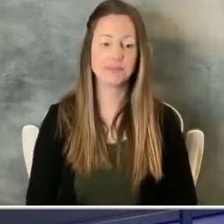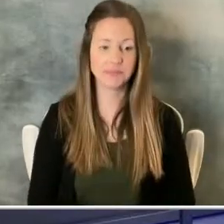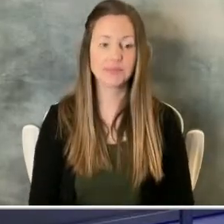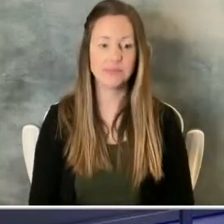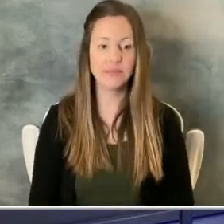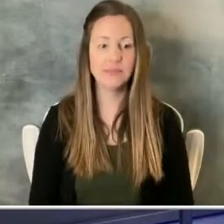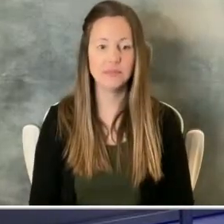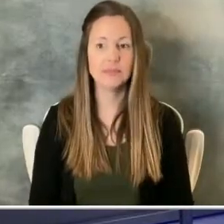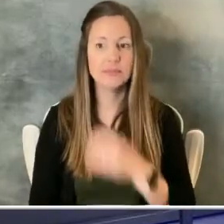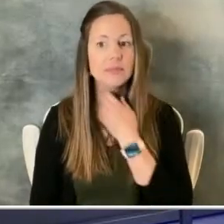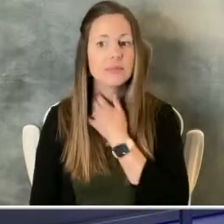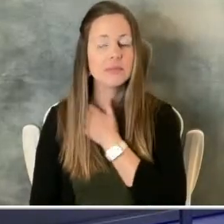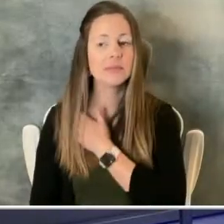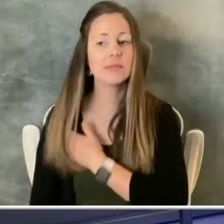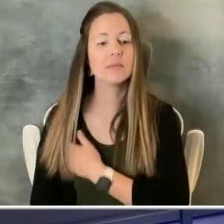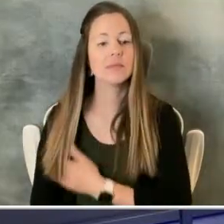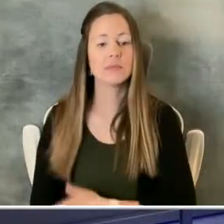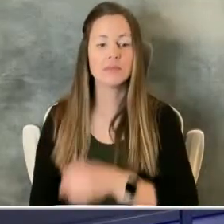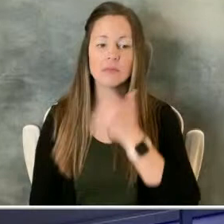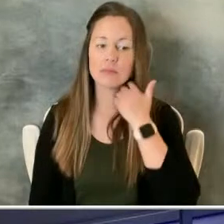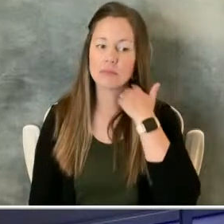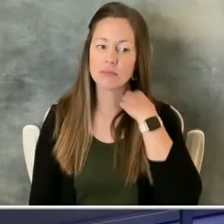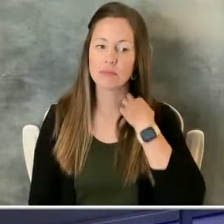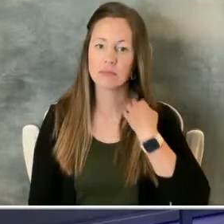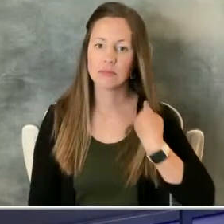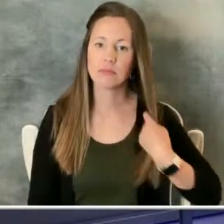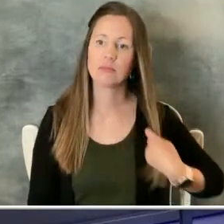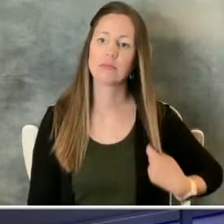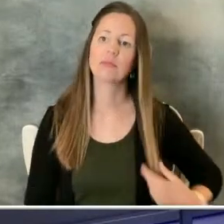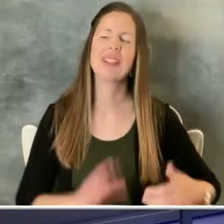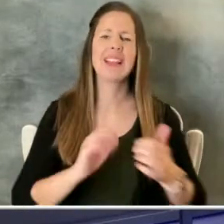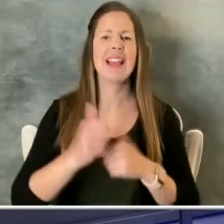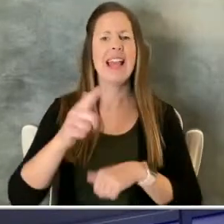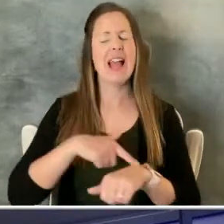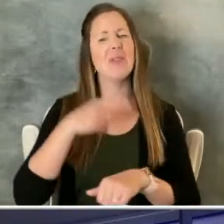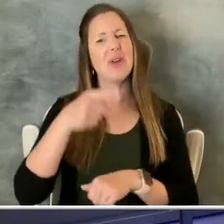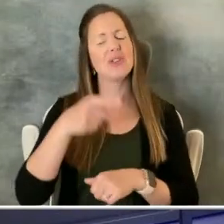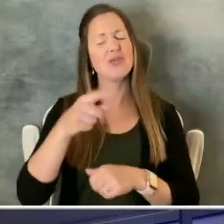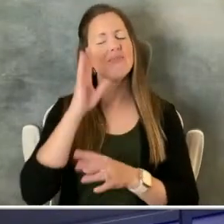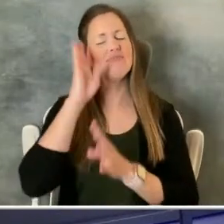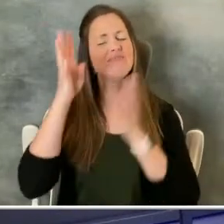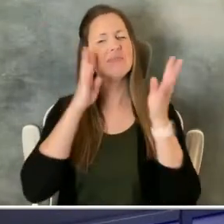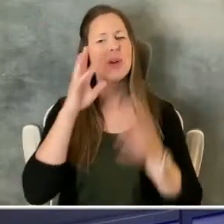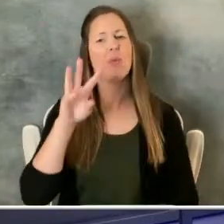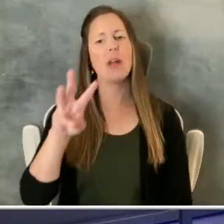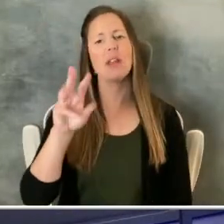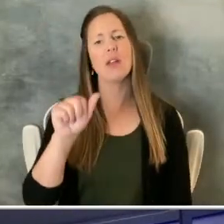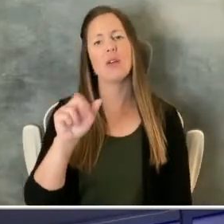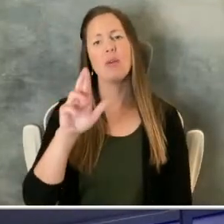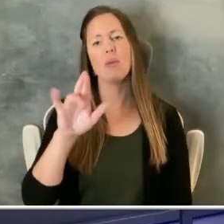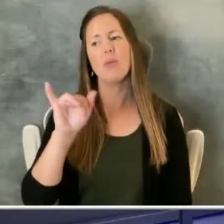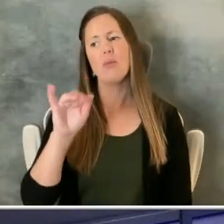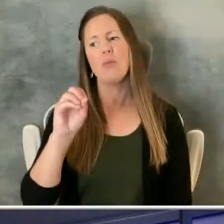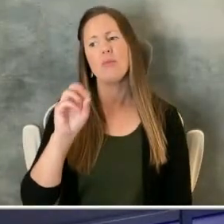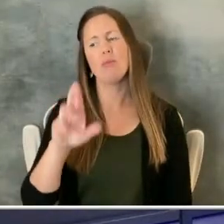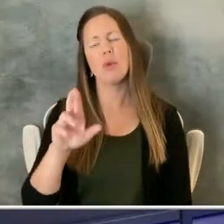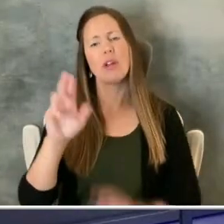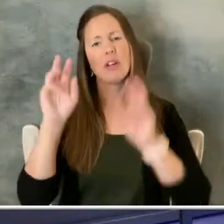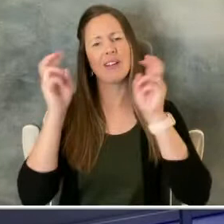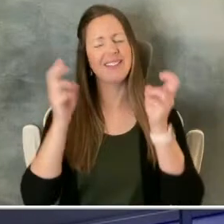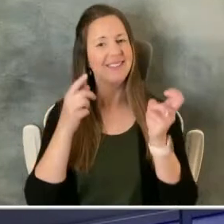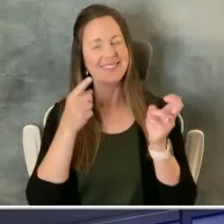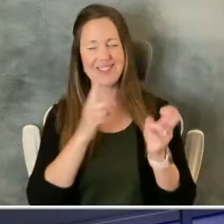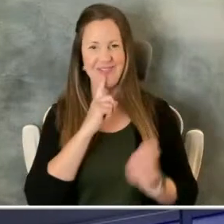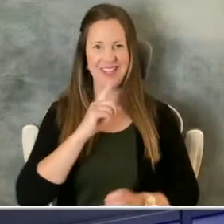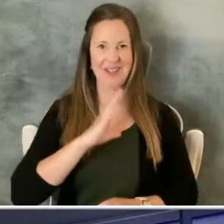first, how long did it take you to come up with this Warrior, that turn of phrase? That's pretty cool. Did you sit in a dark